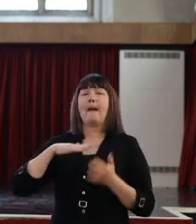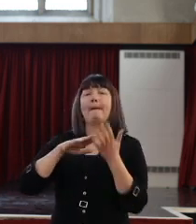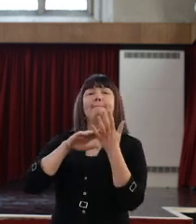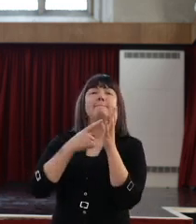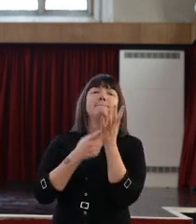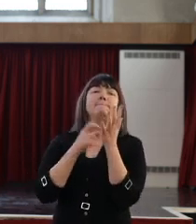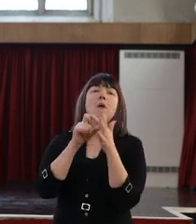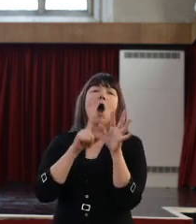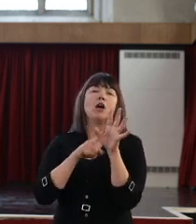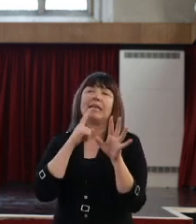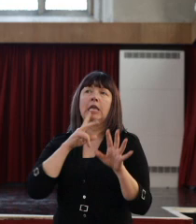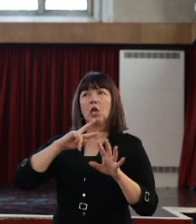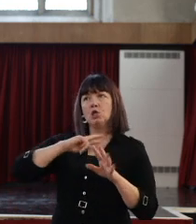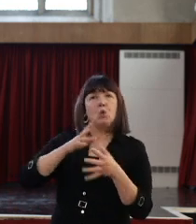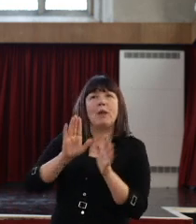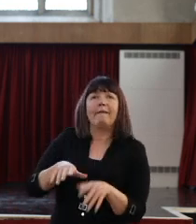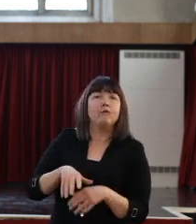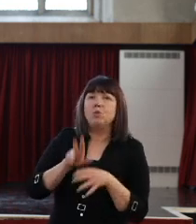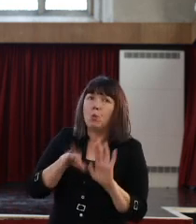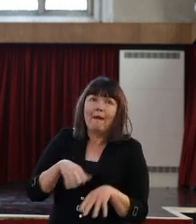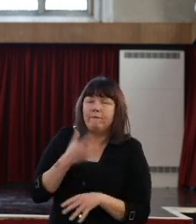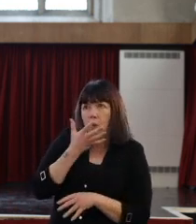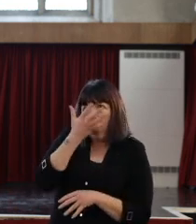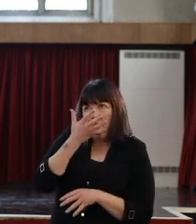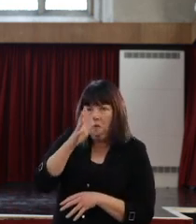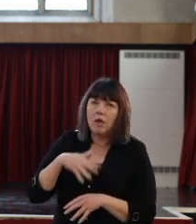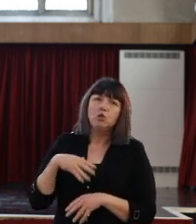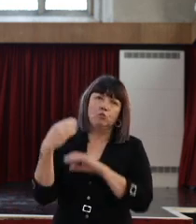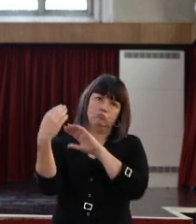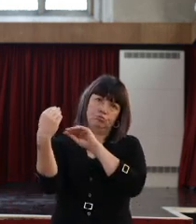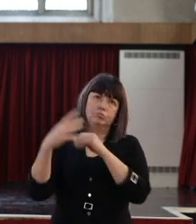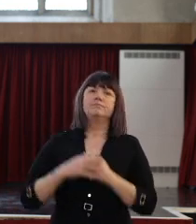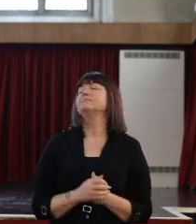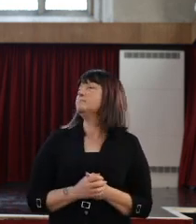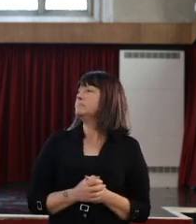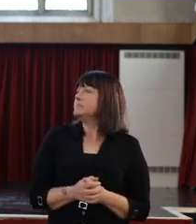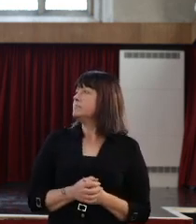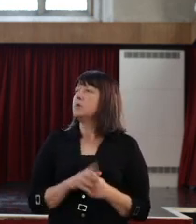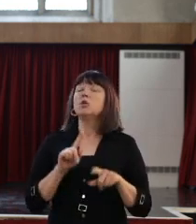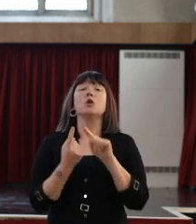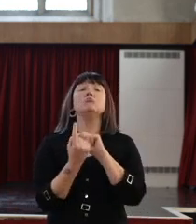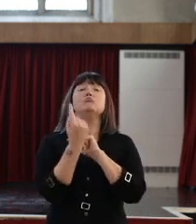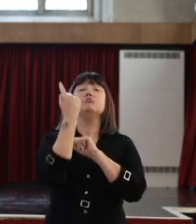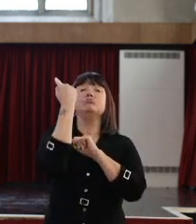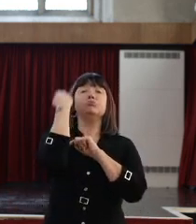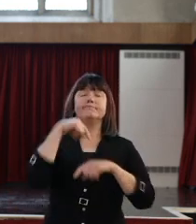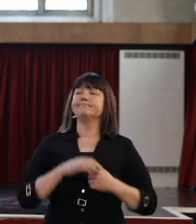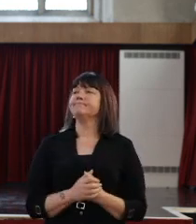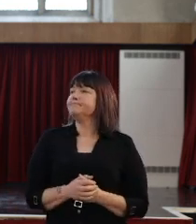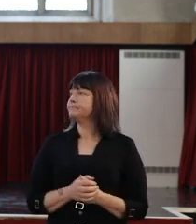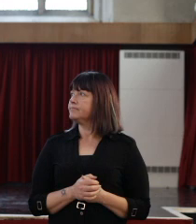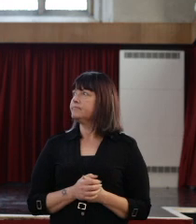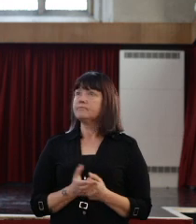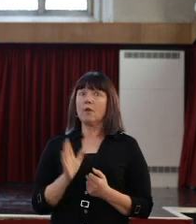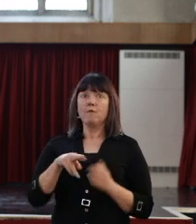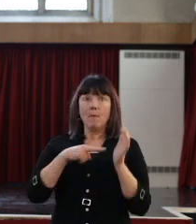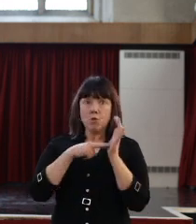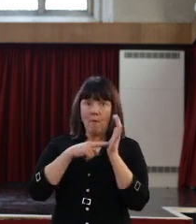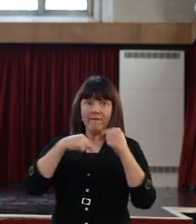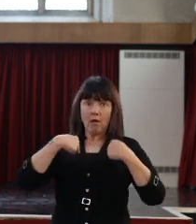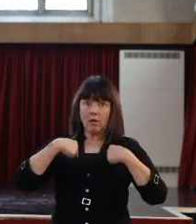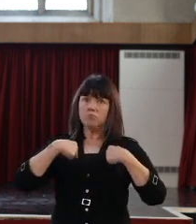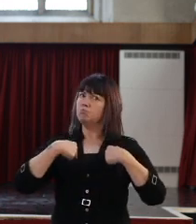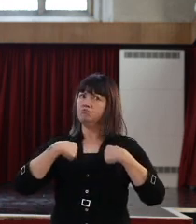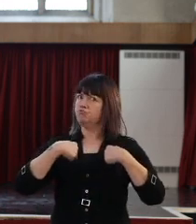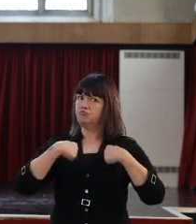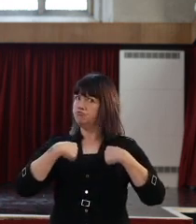don't want to. So, I think the simplest thing for me to do is start at the beginning of my life. First up, I need to tell you, I'm not actually from Norfolk.